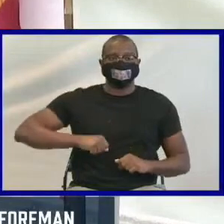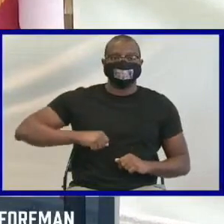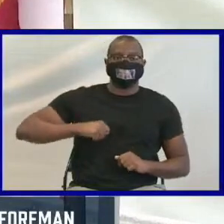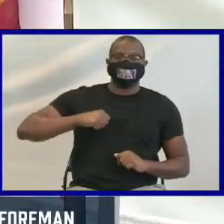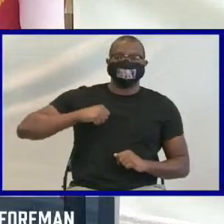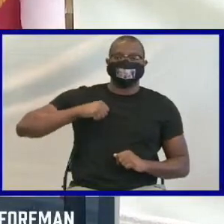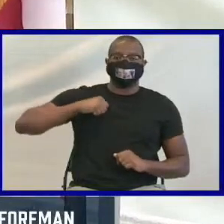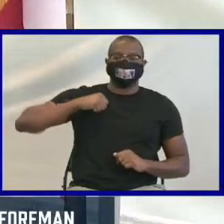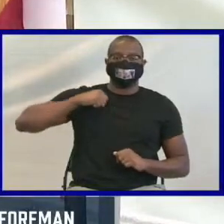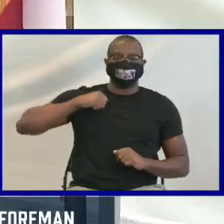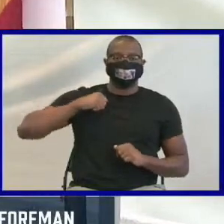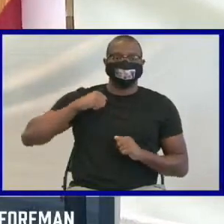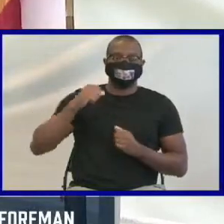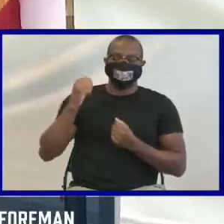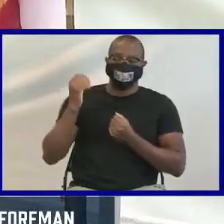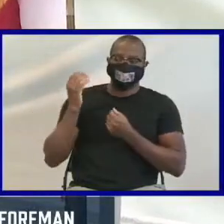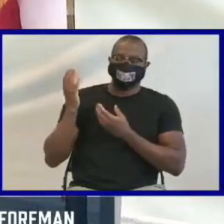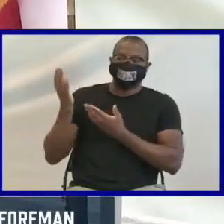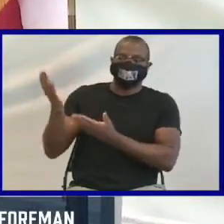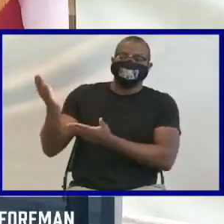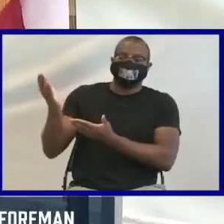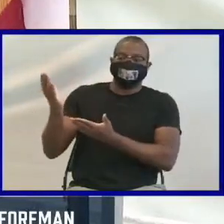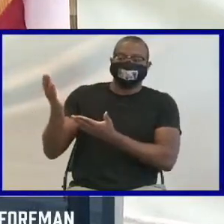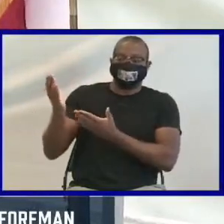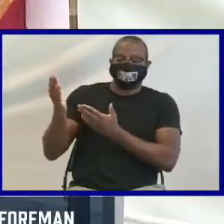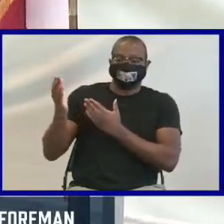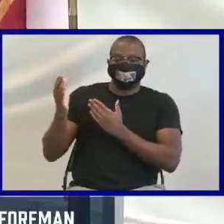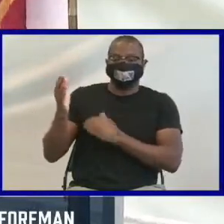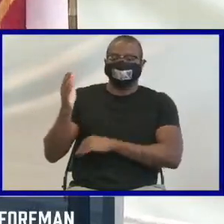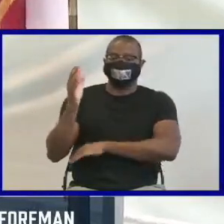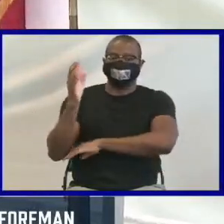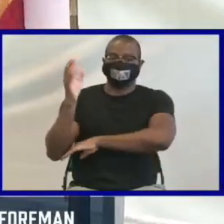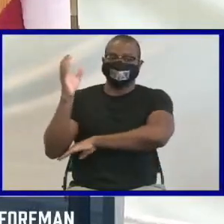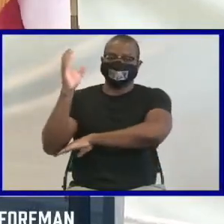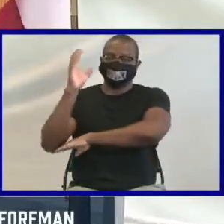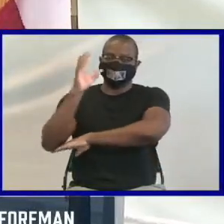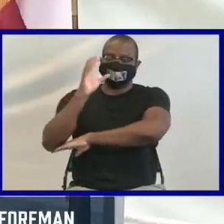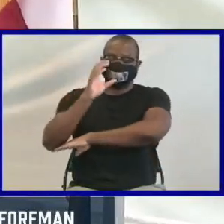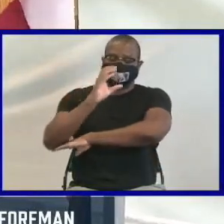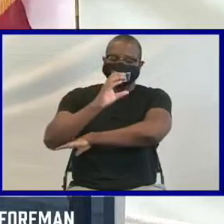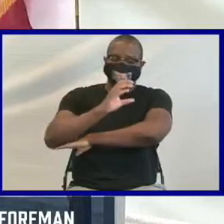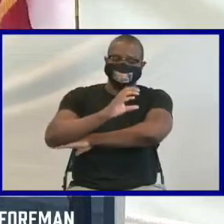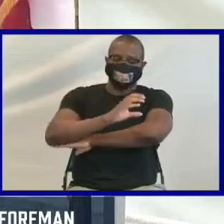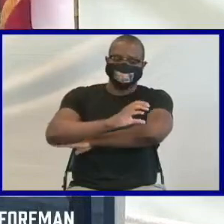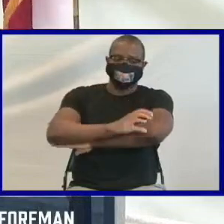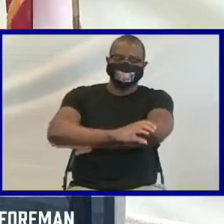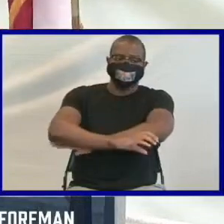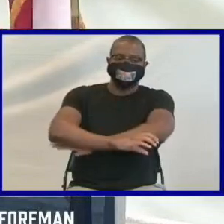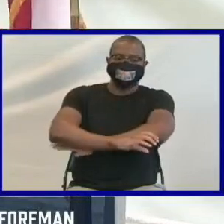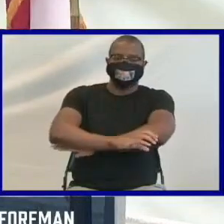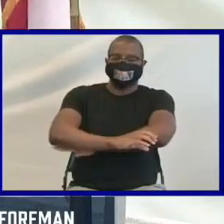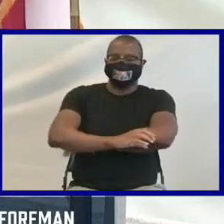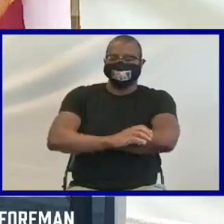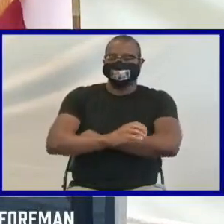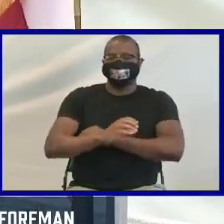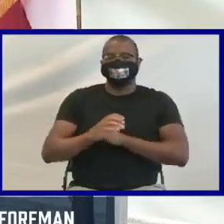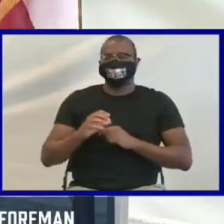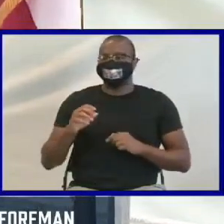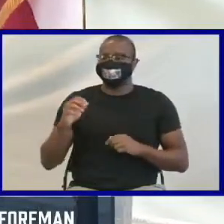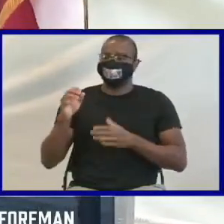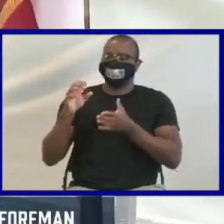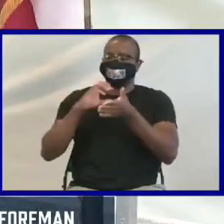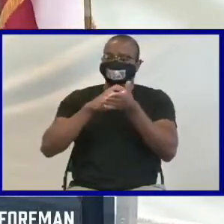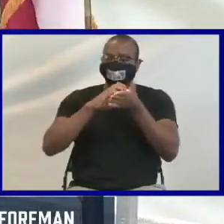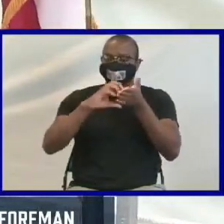So proudly we hail at the twilight last gleaming, whose